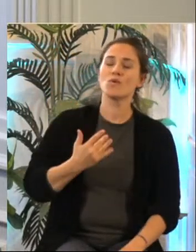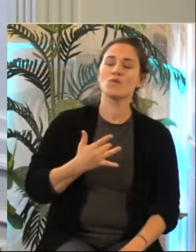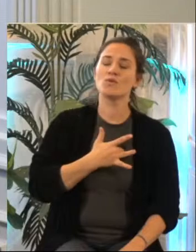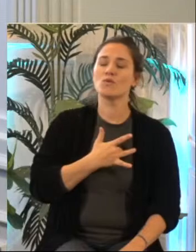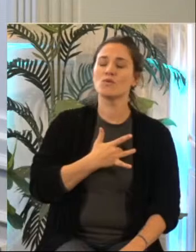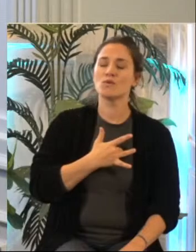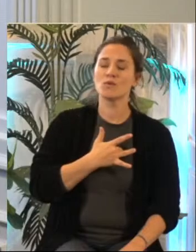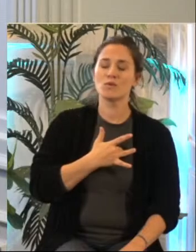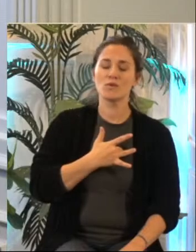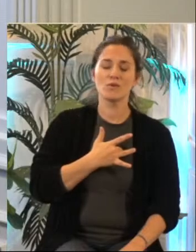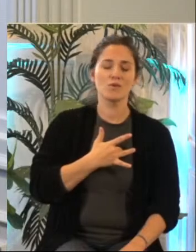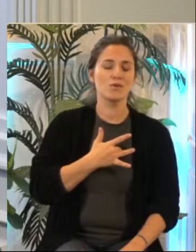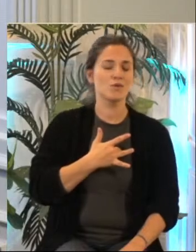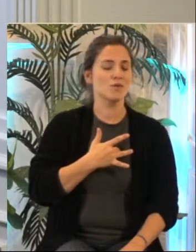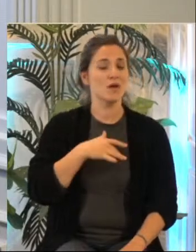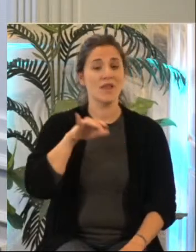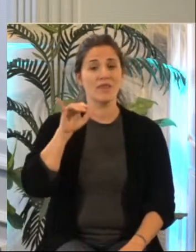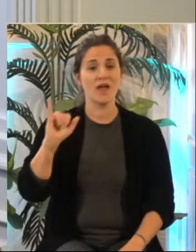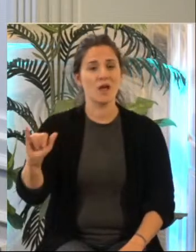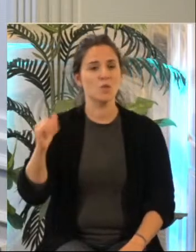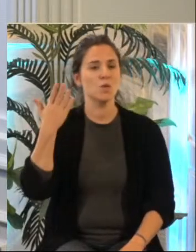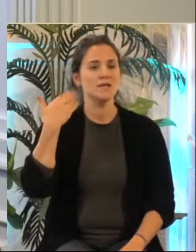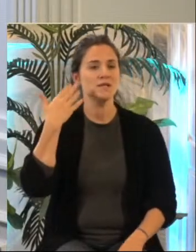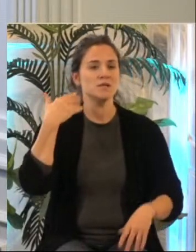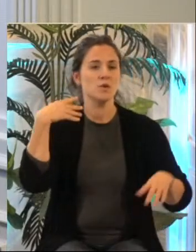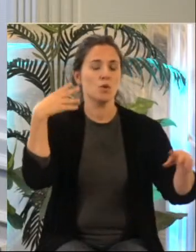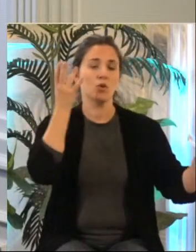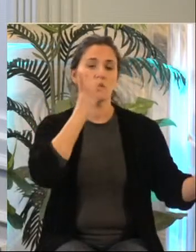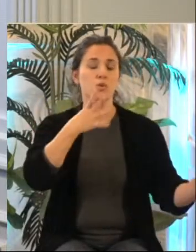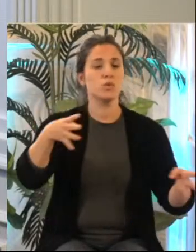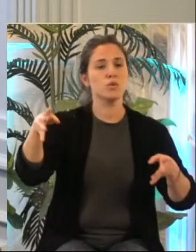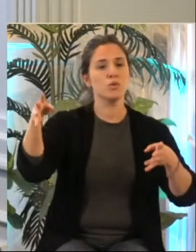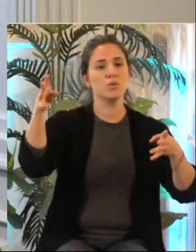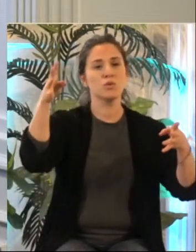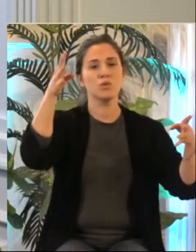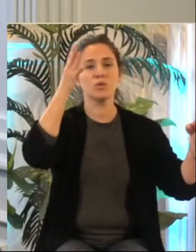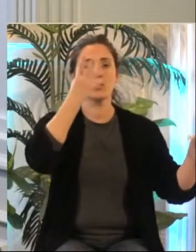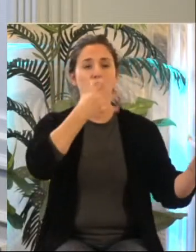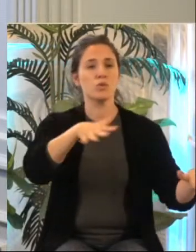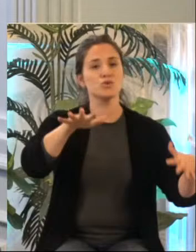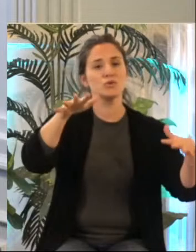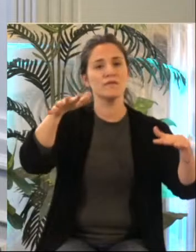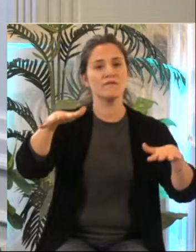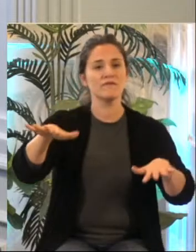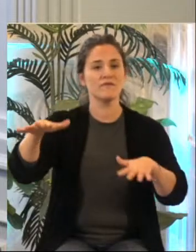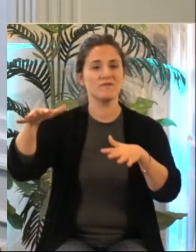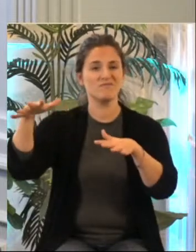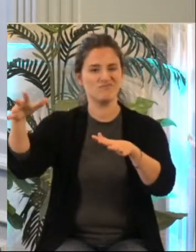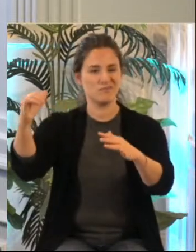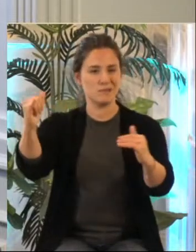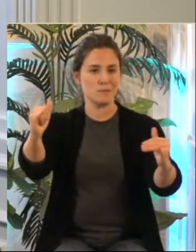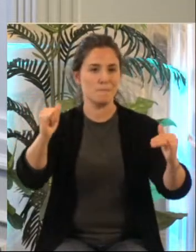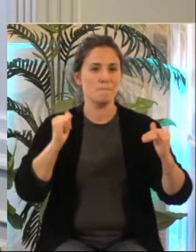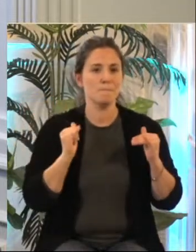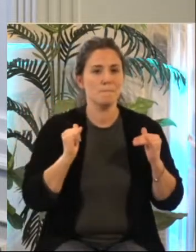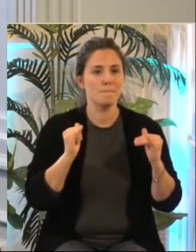Breeze drifting on by, you know how I